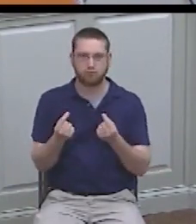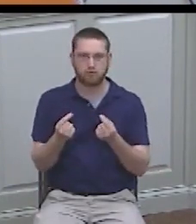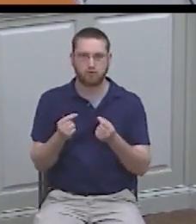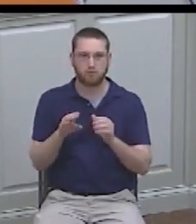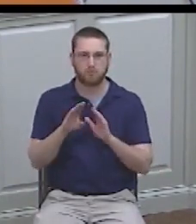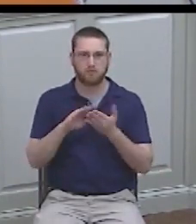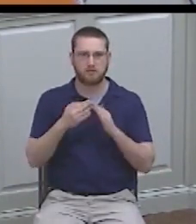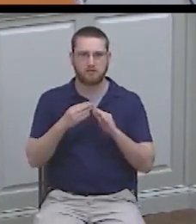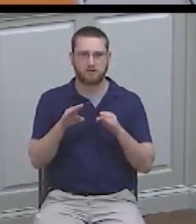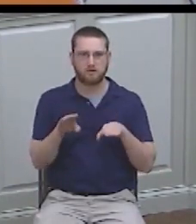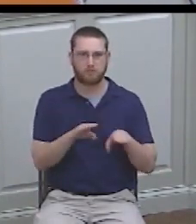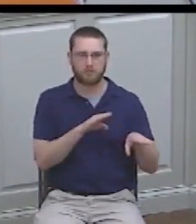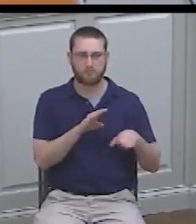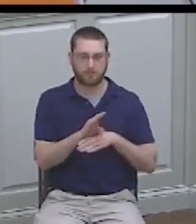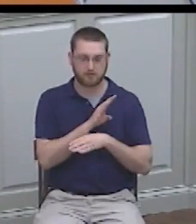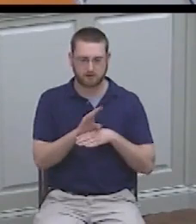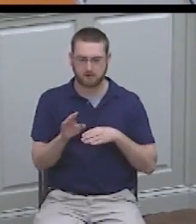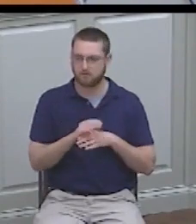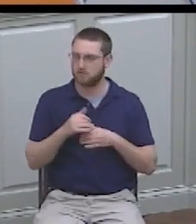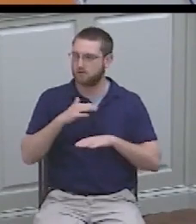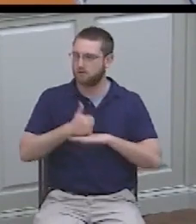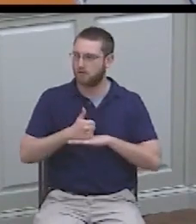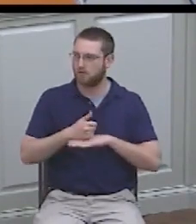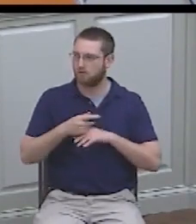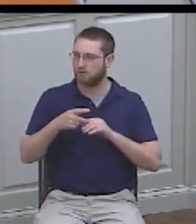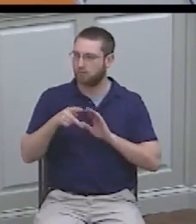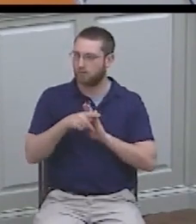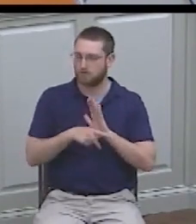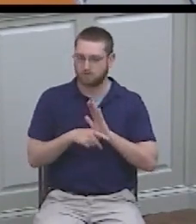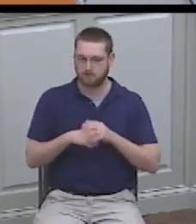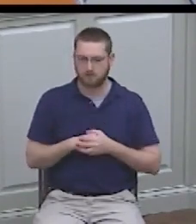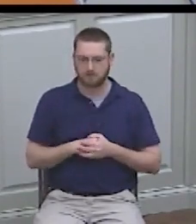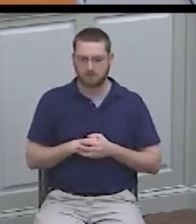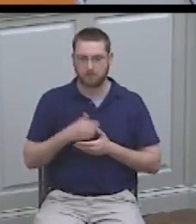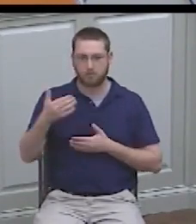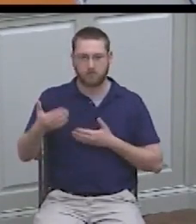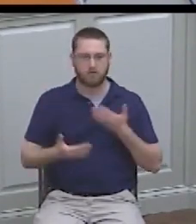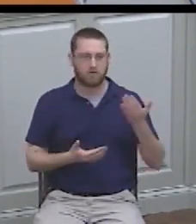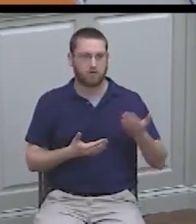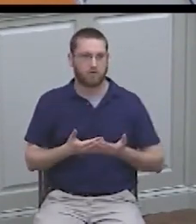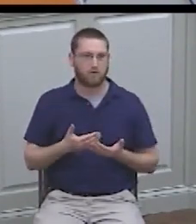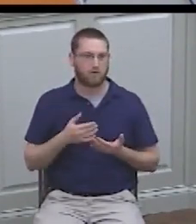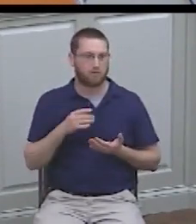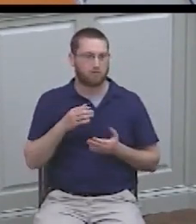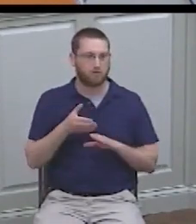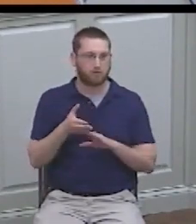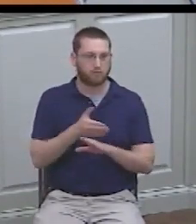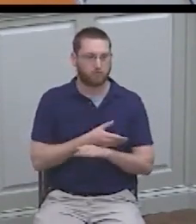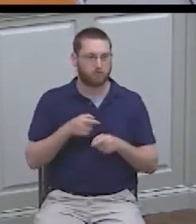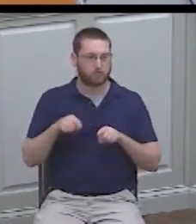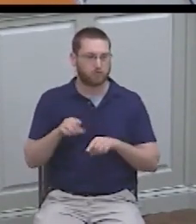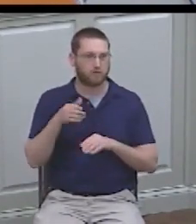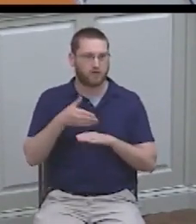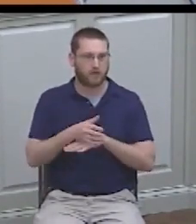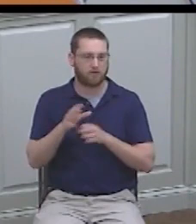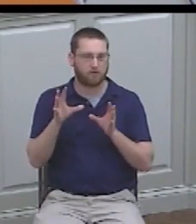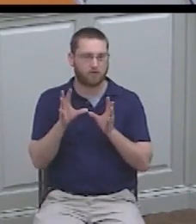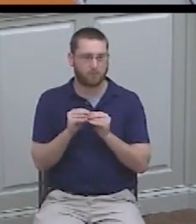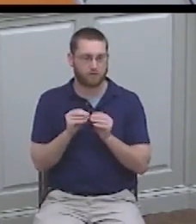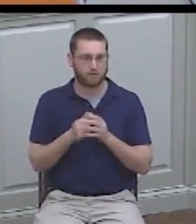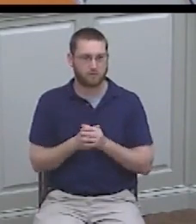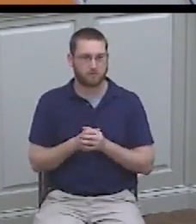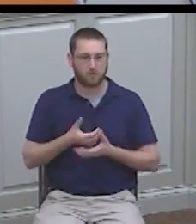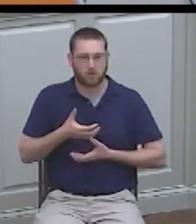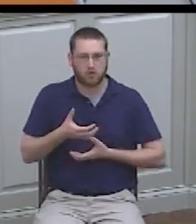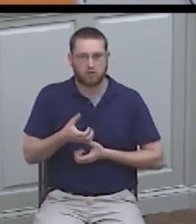policy. Be a welcoming commission that listens to the public before, during, and after meetings. Trust the